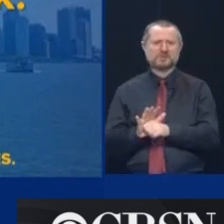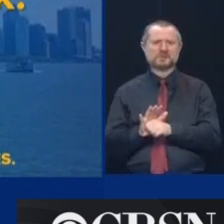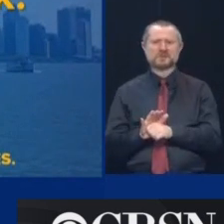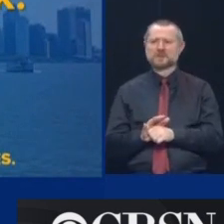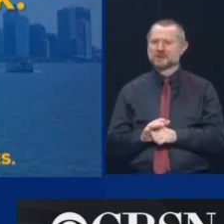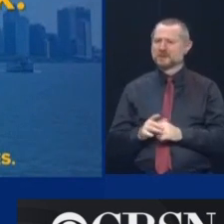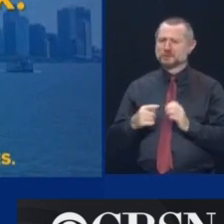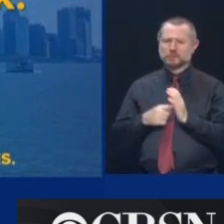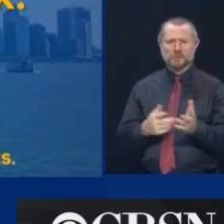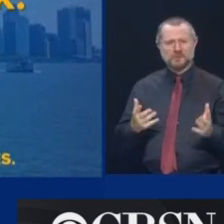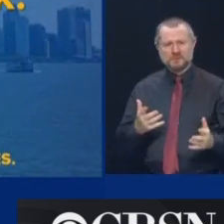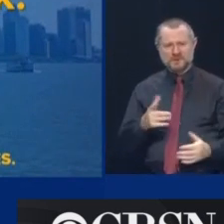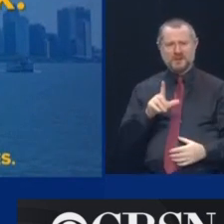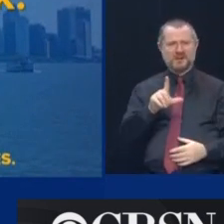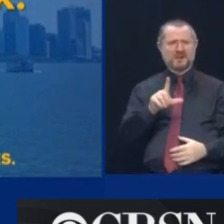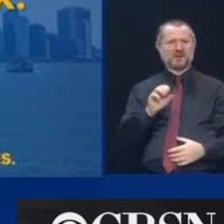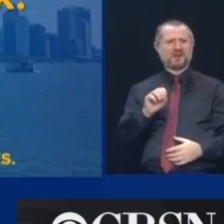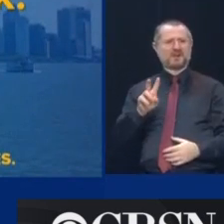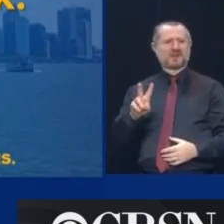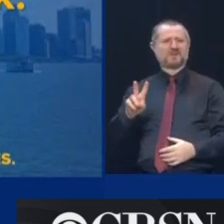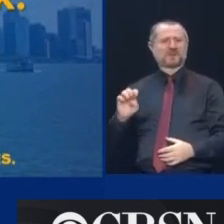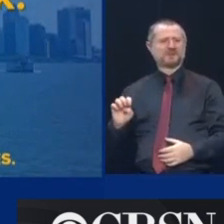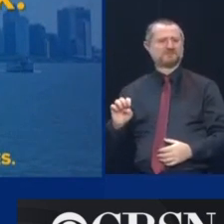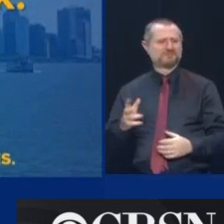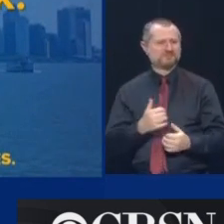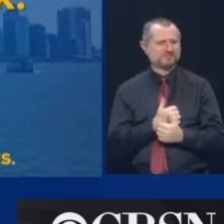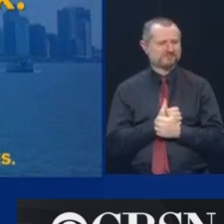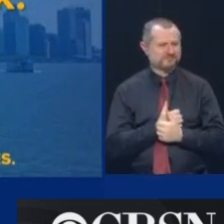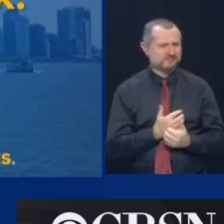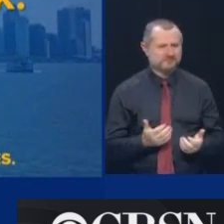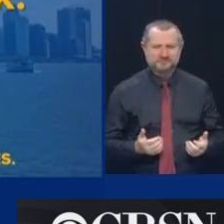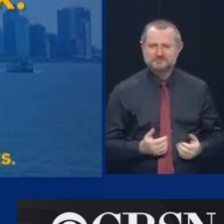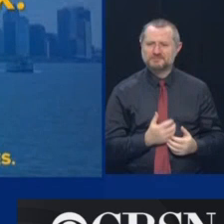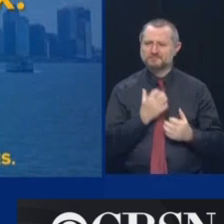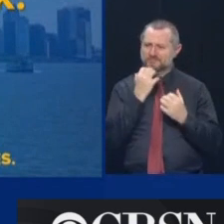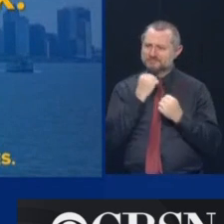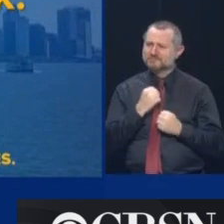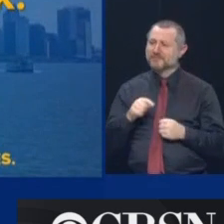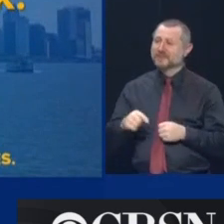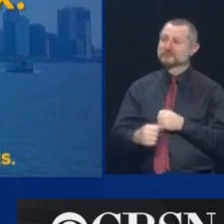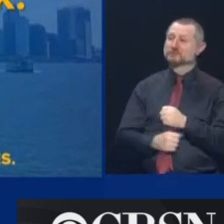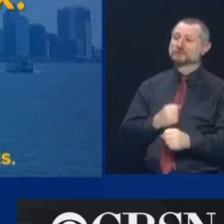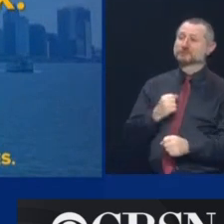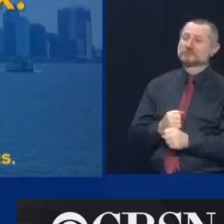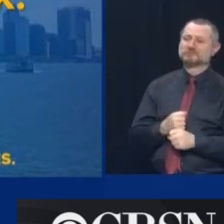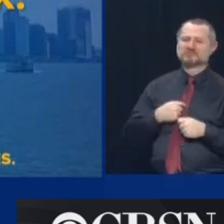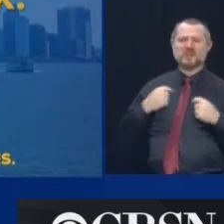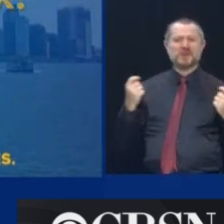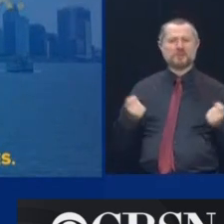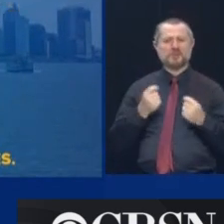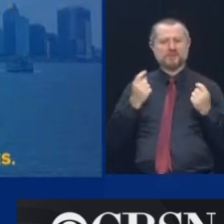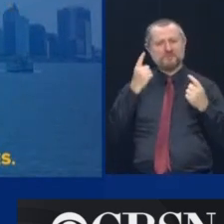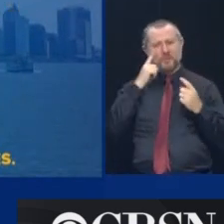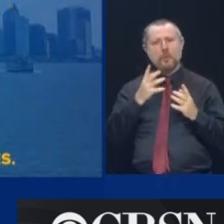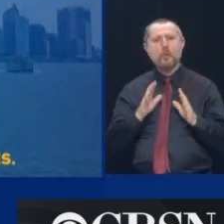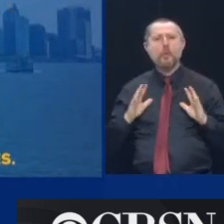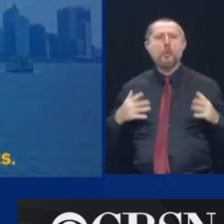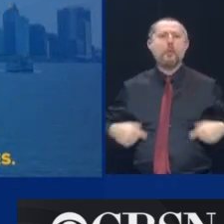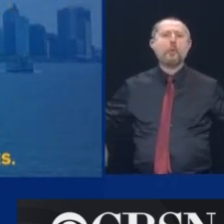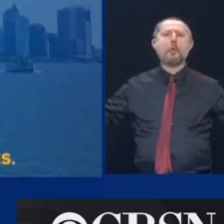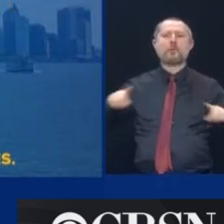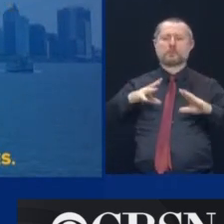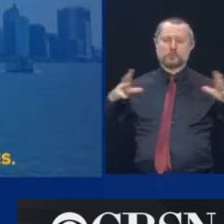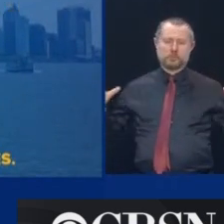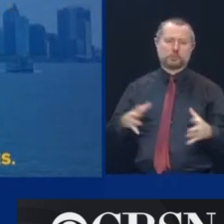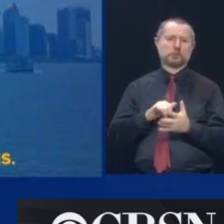they showed. So this Thanksgiving, we're celebrating it with the broader family of New